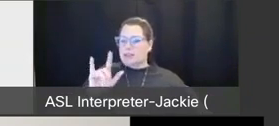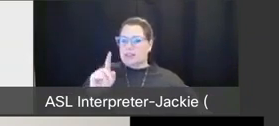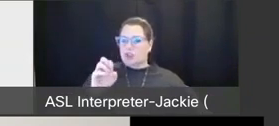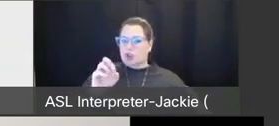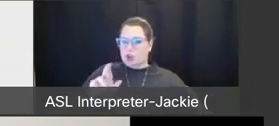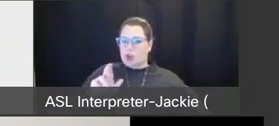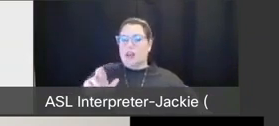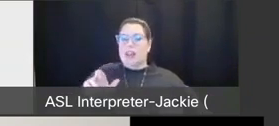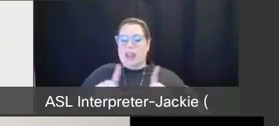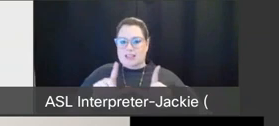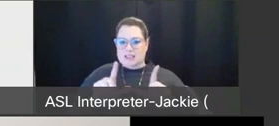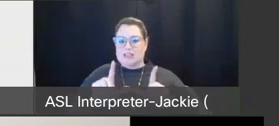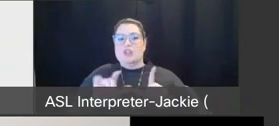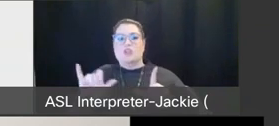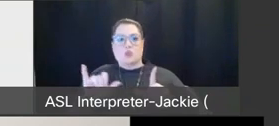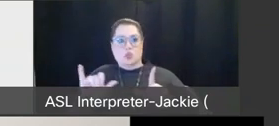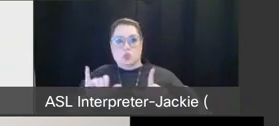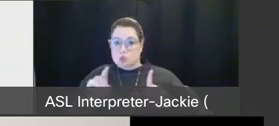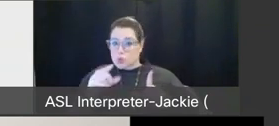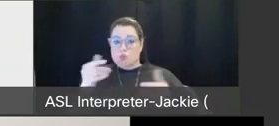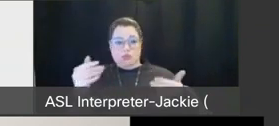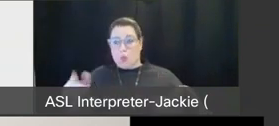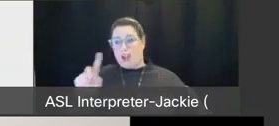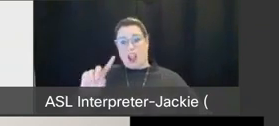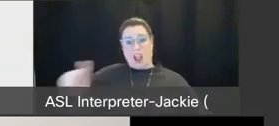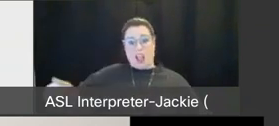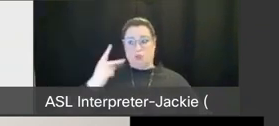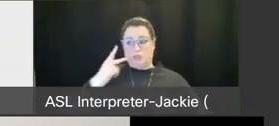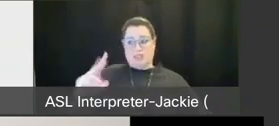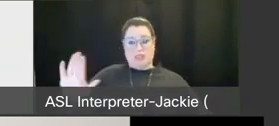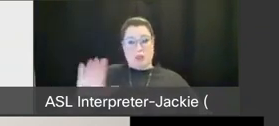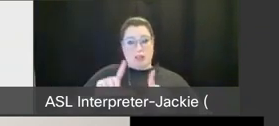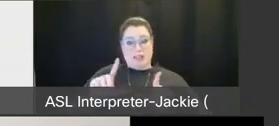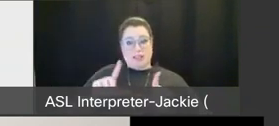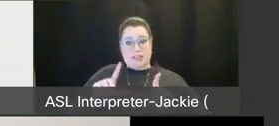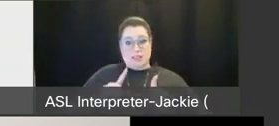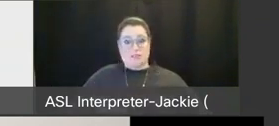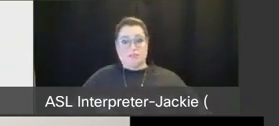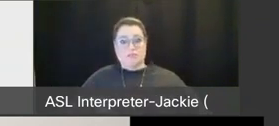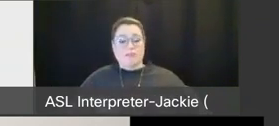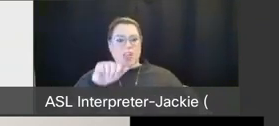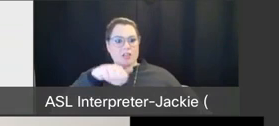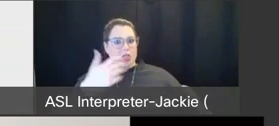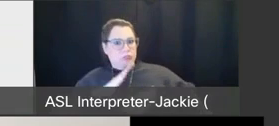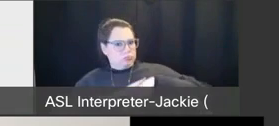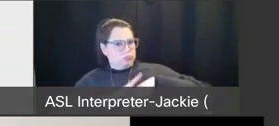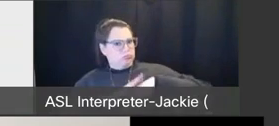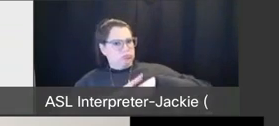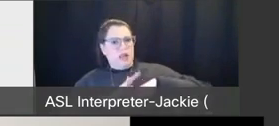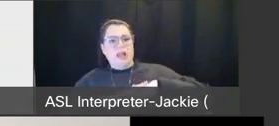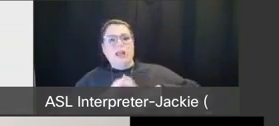ask to see that. If they are limiting how they get payments, so if they don't accept credit